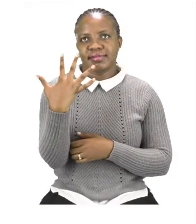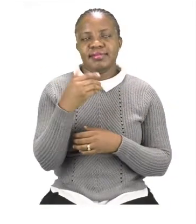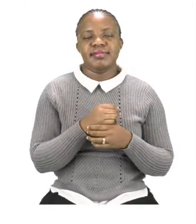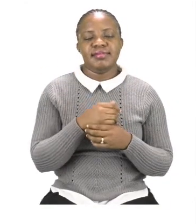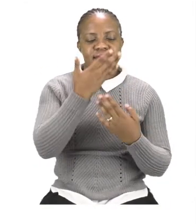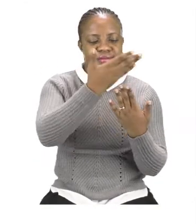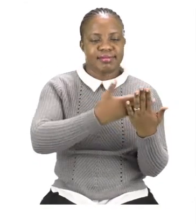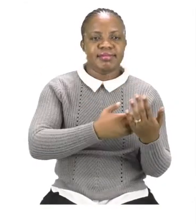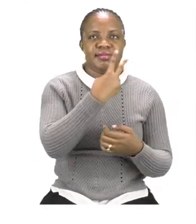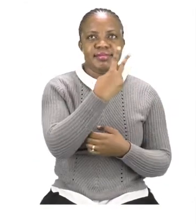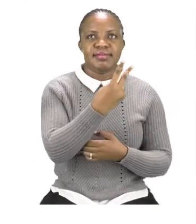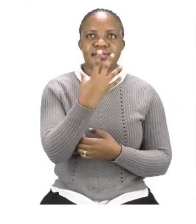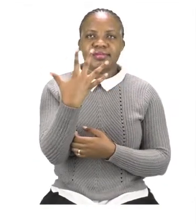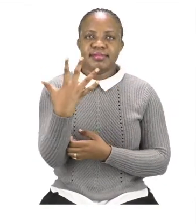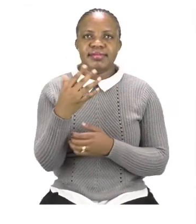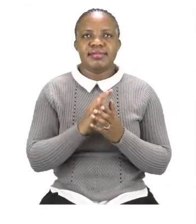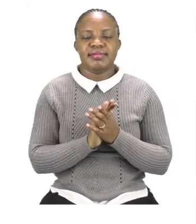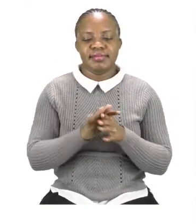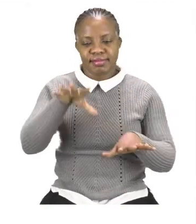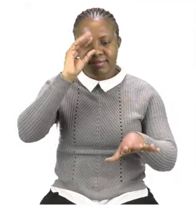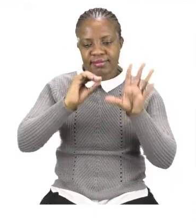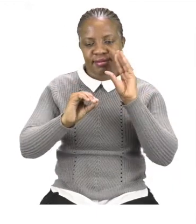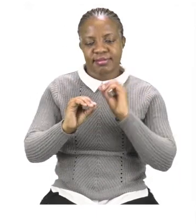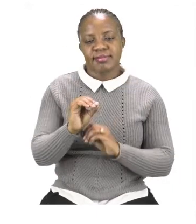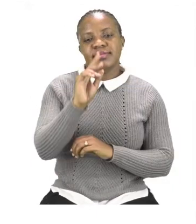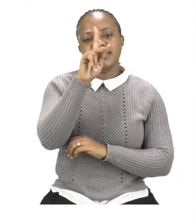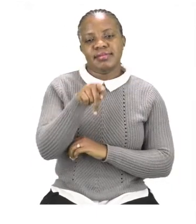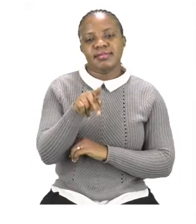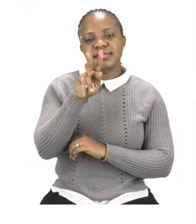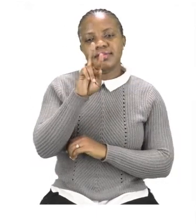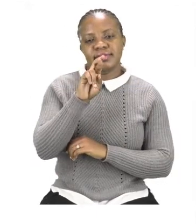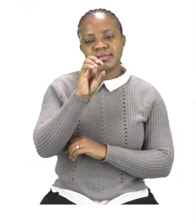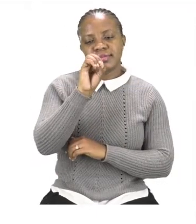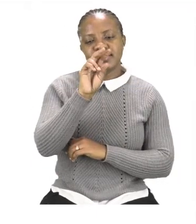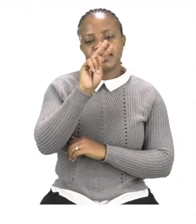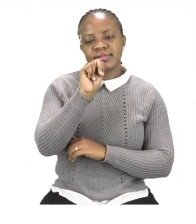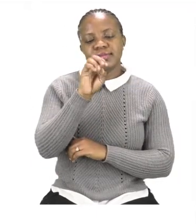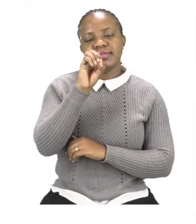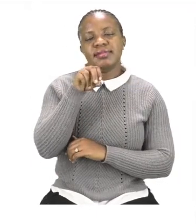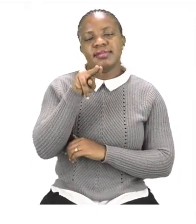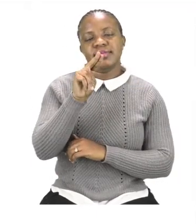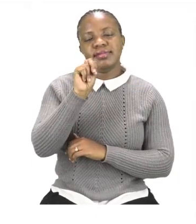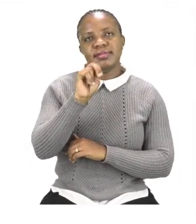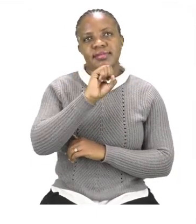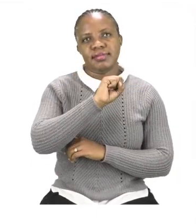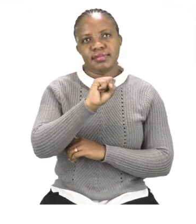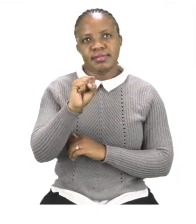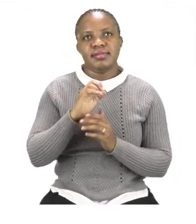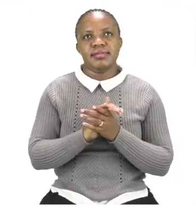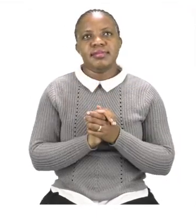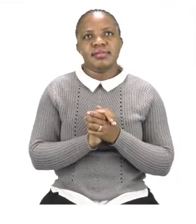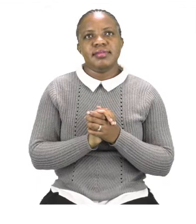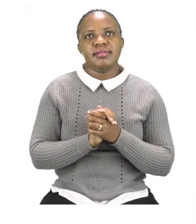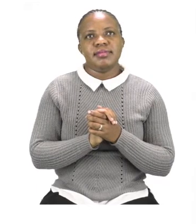25, we are going to be doing pronouns, and instead of us writing the pronoun, we